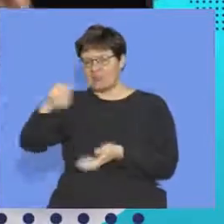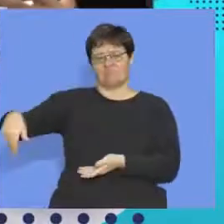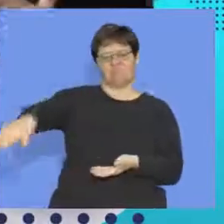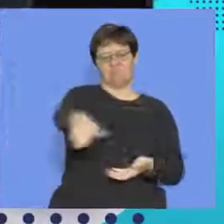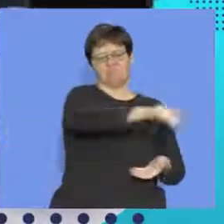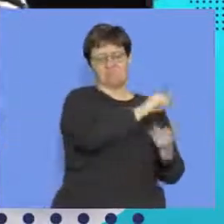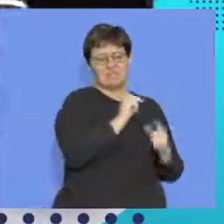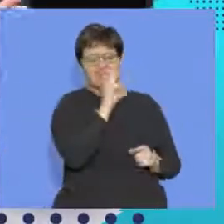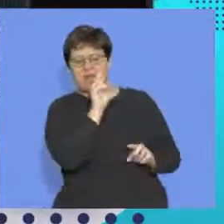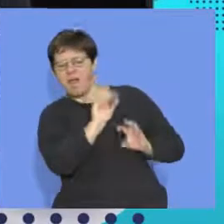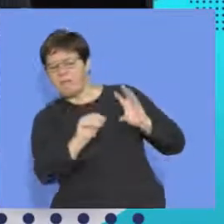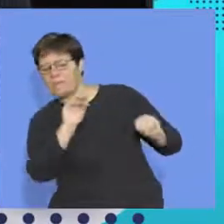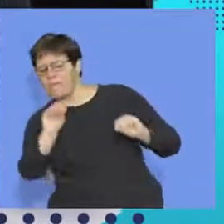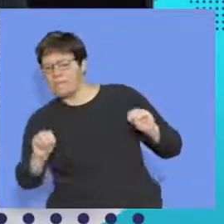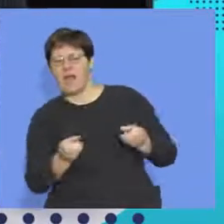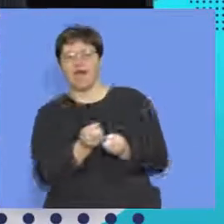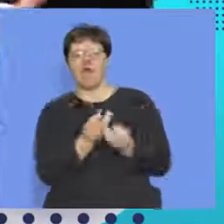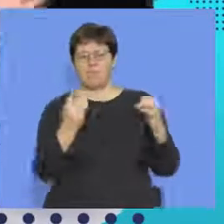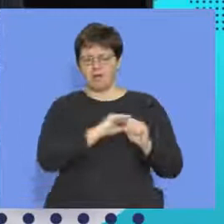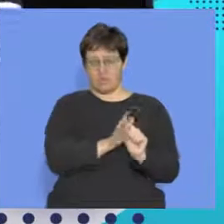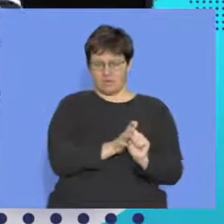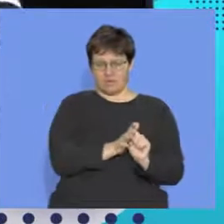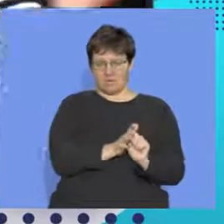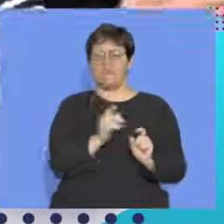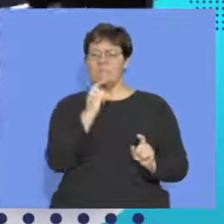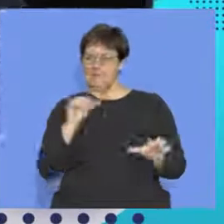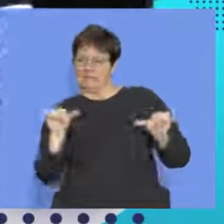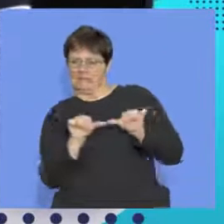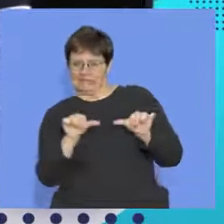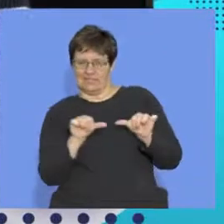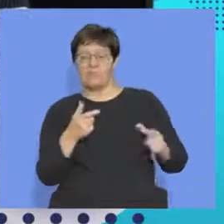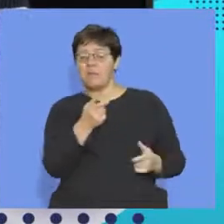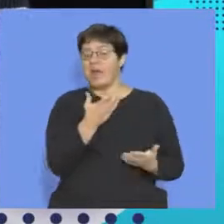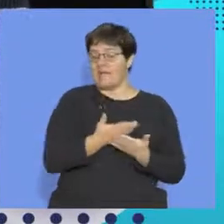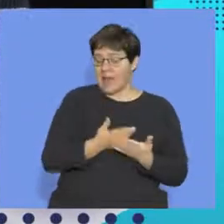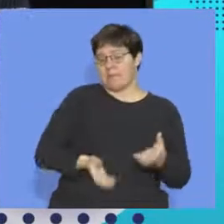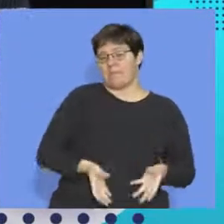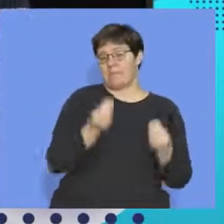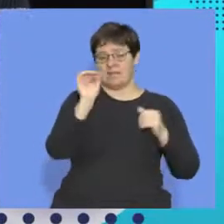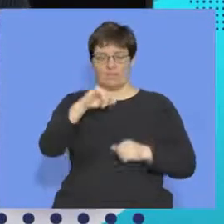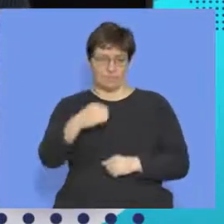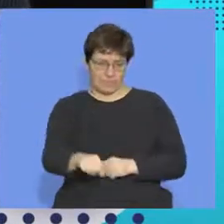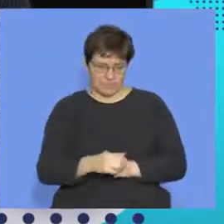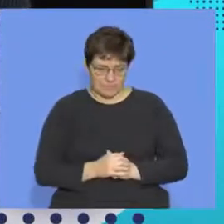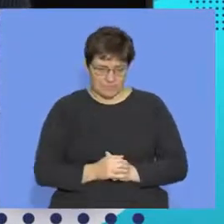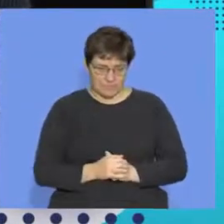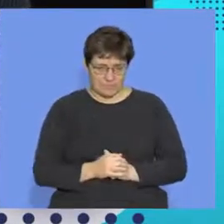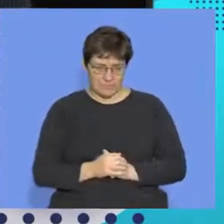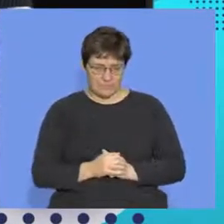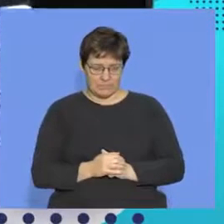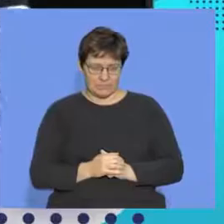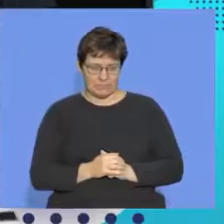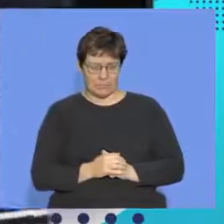and see how many people are actually getting COVID-19 and when one can estimate the likelihood of getting COVID-19.